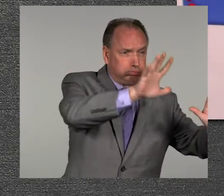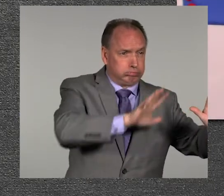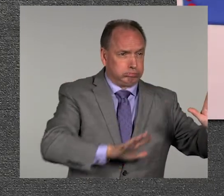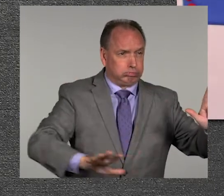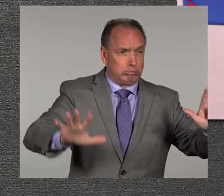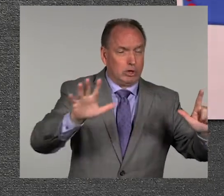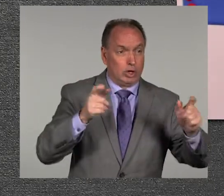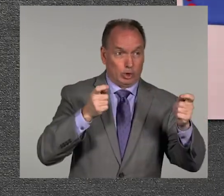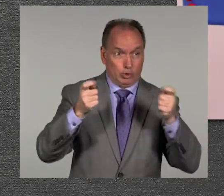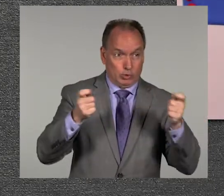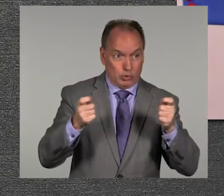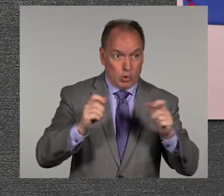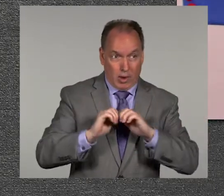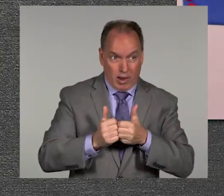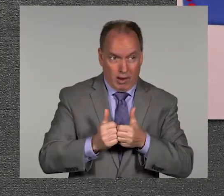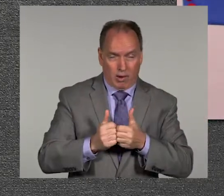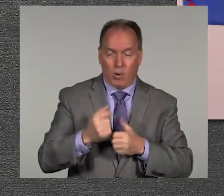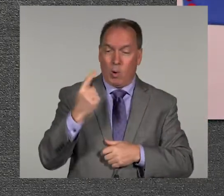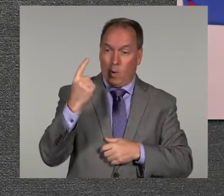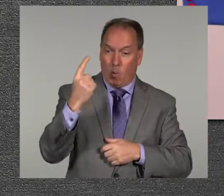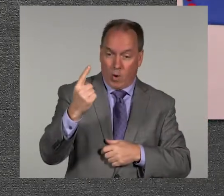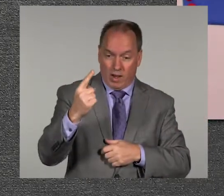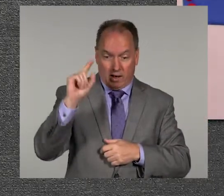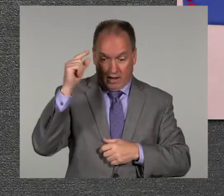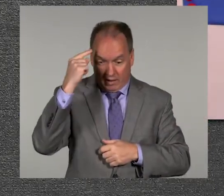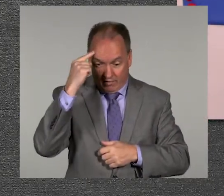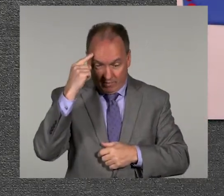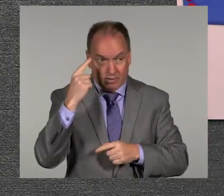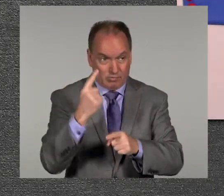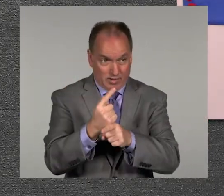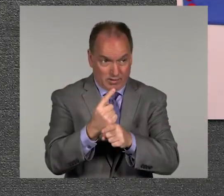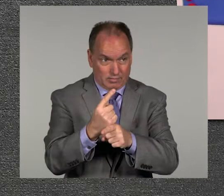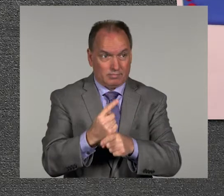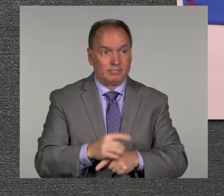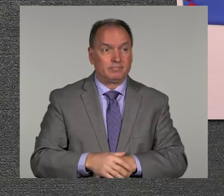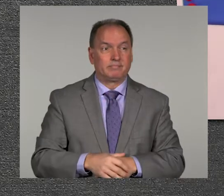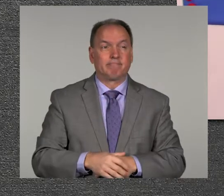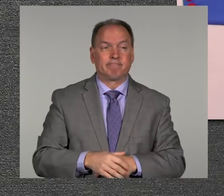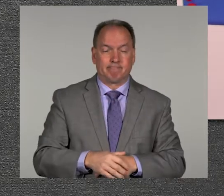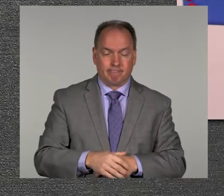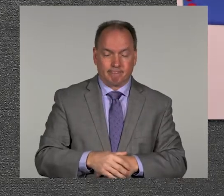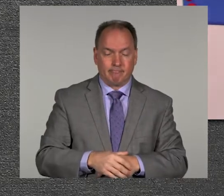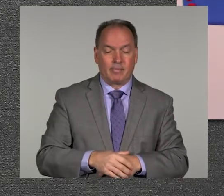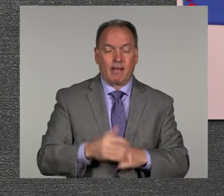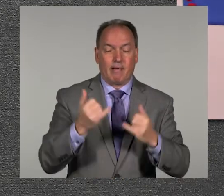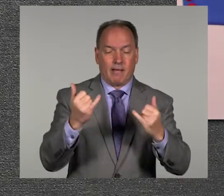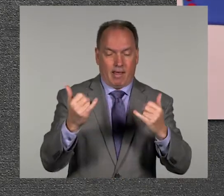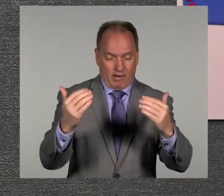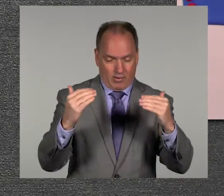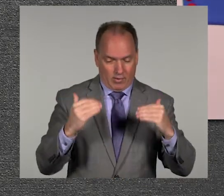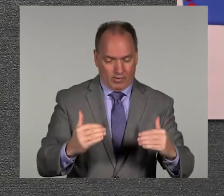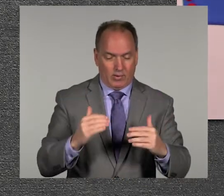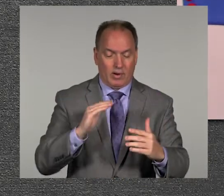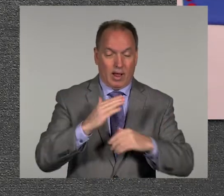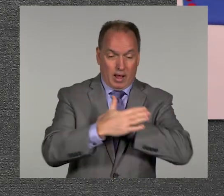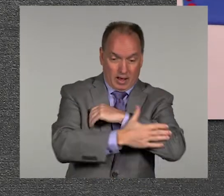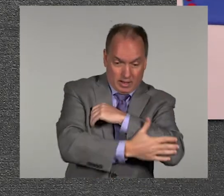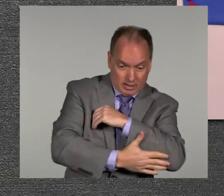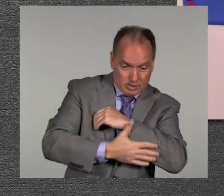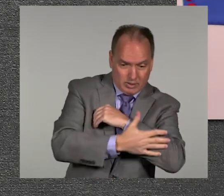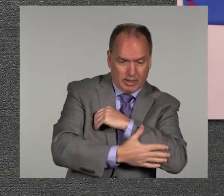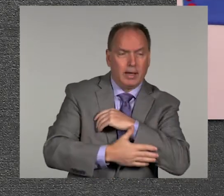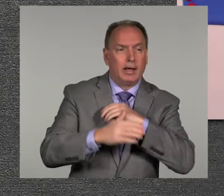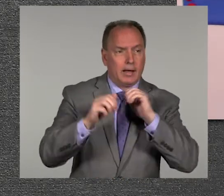landmass that is controlled by a single or one government. Now, our